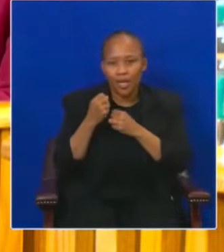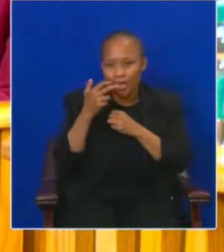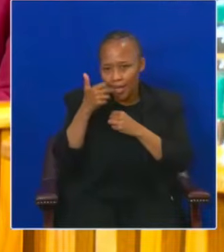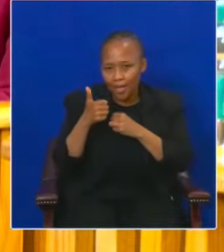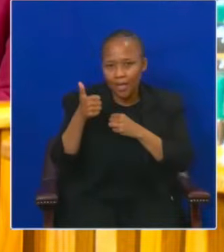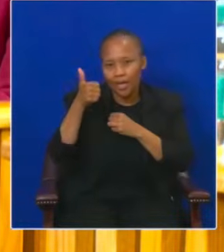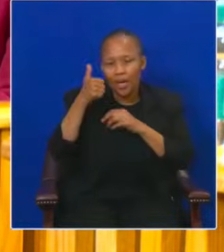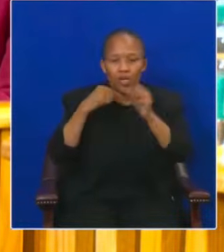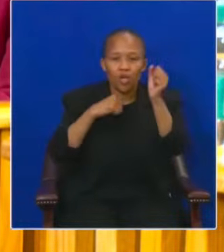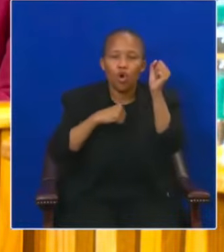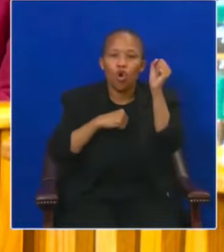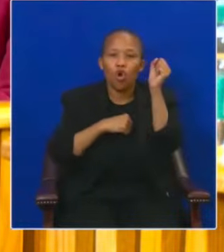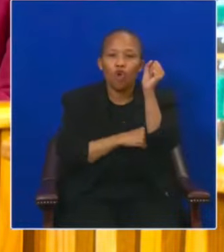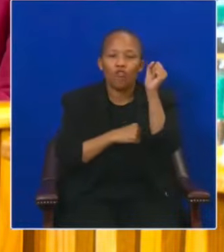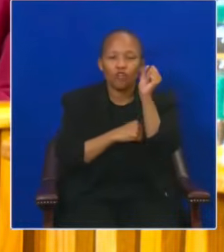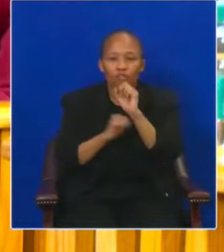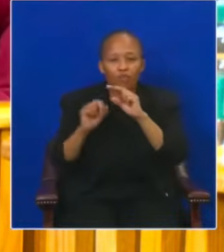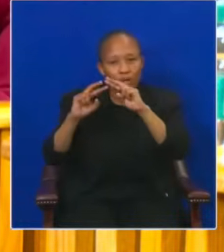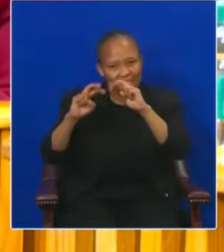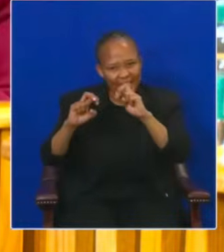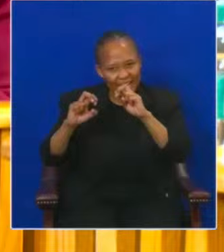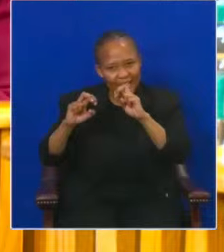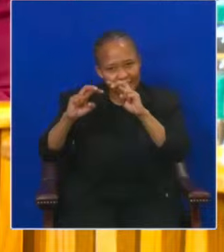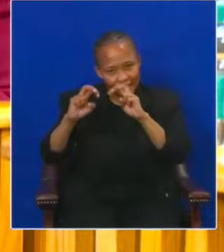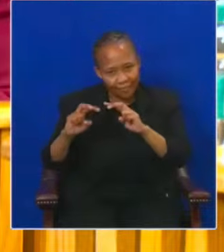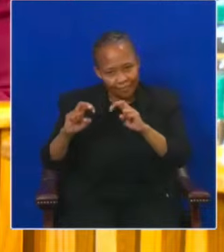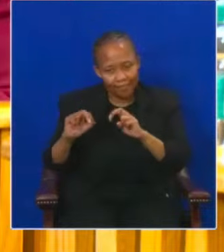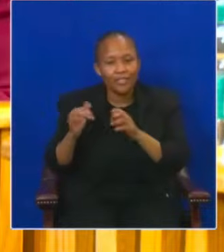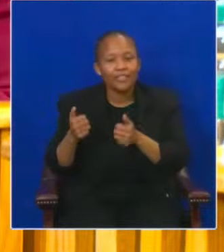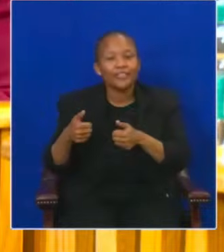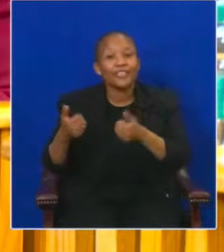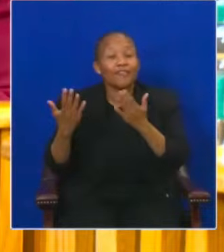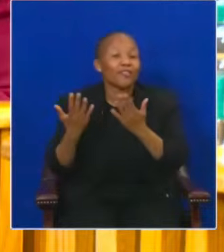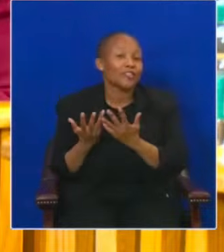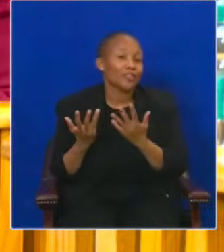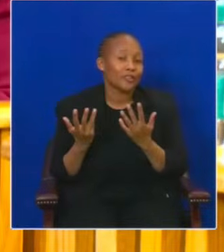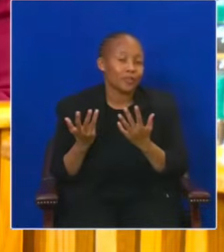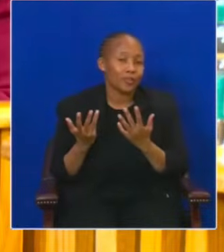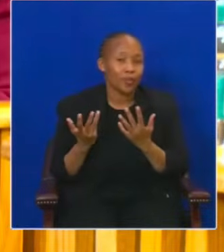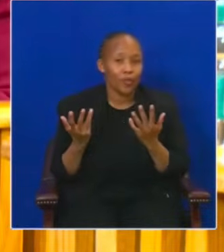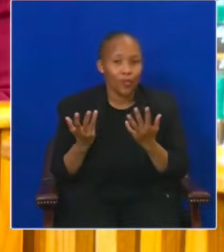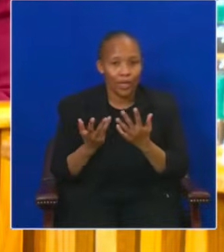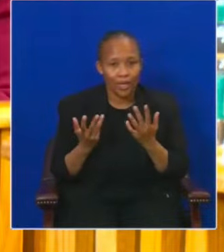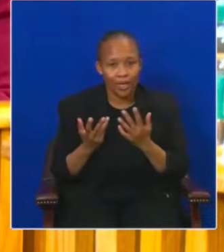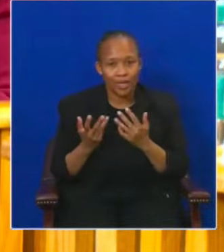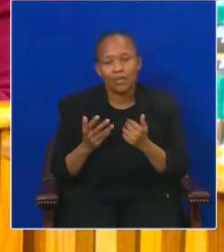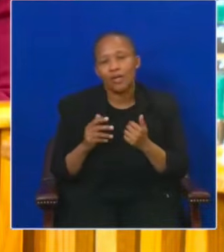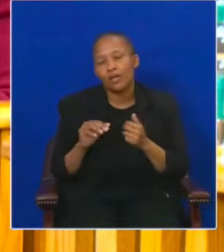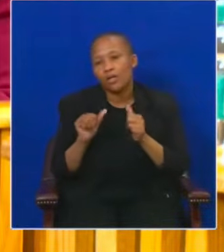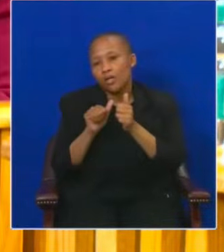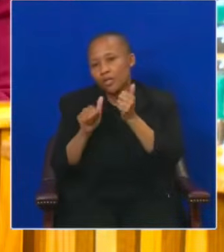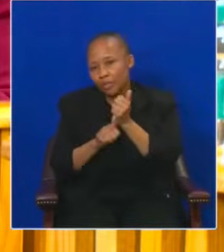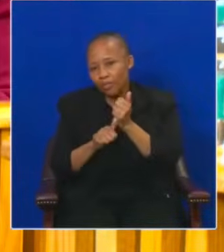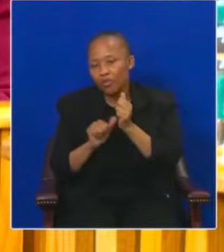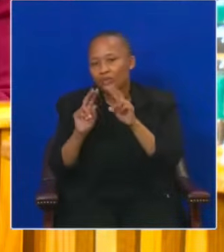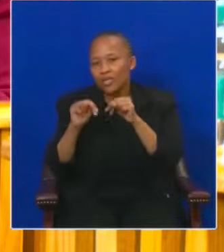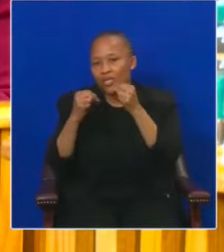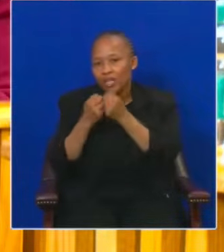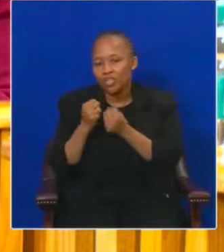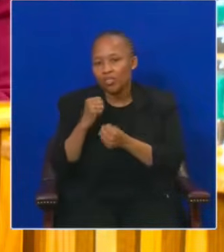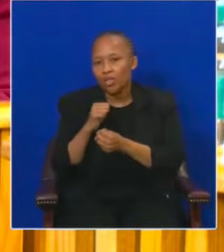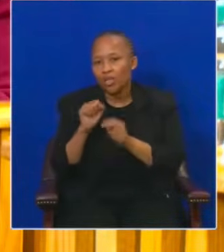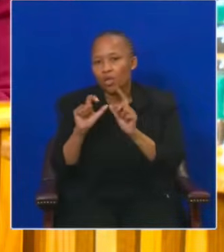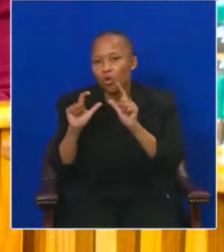Detective Services at the office of the Deputy National Commissioner General, Lieutenant